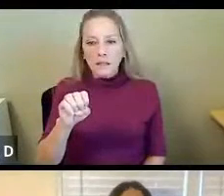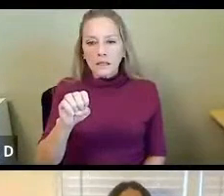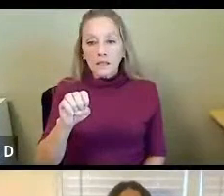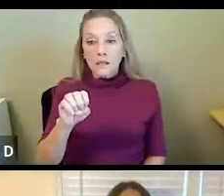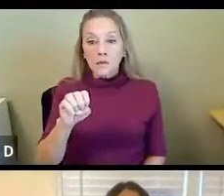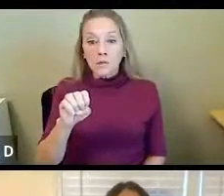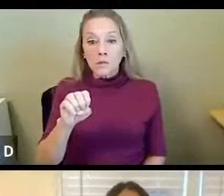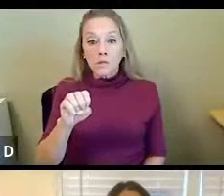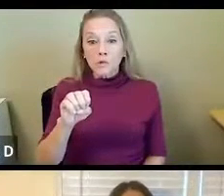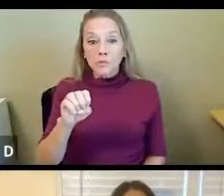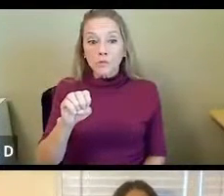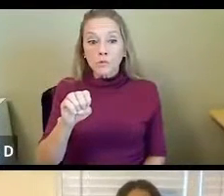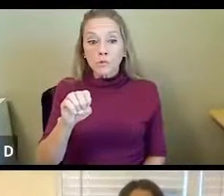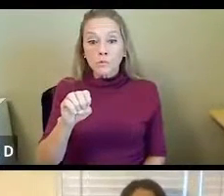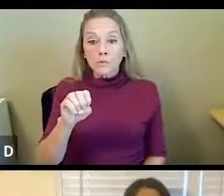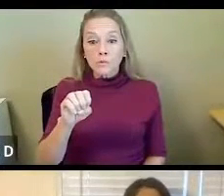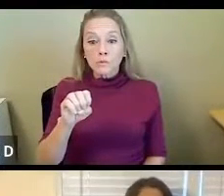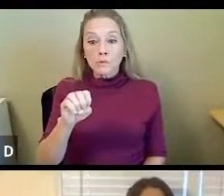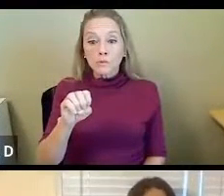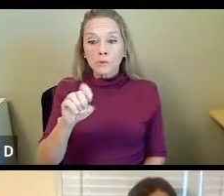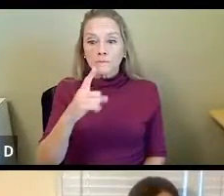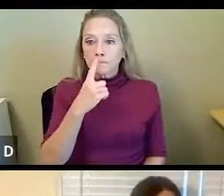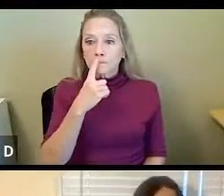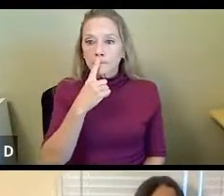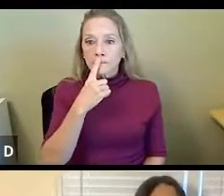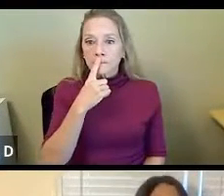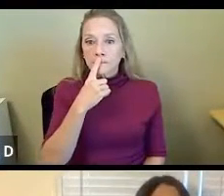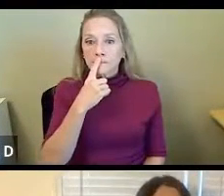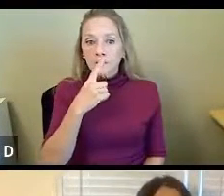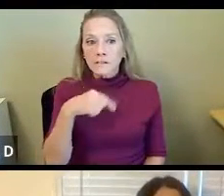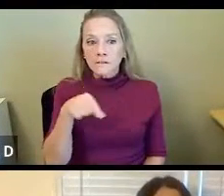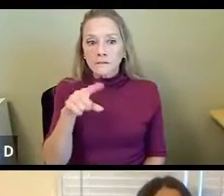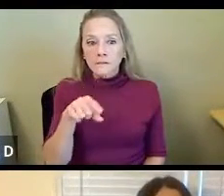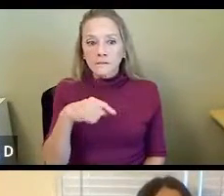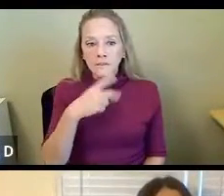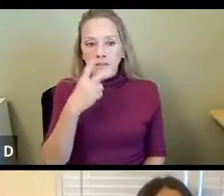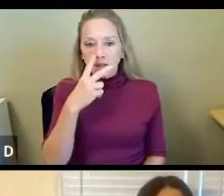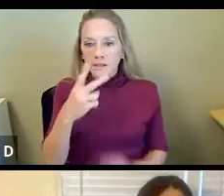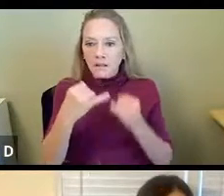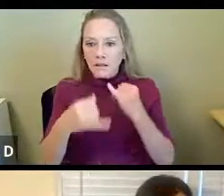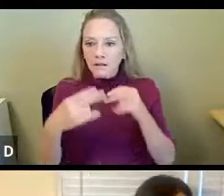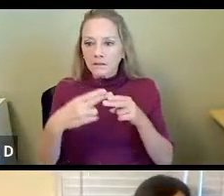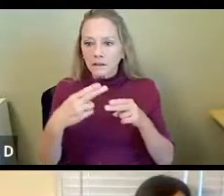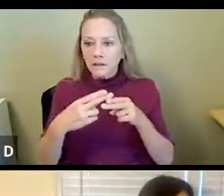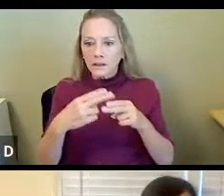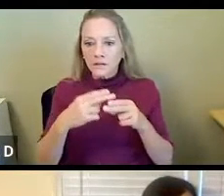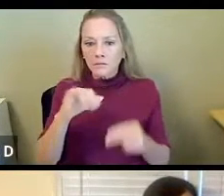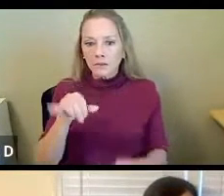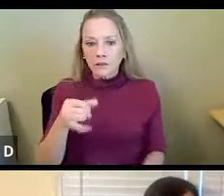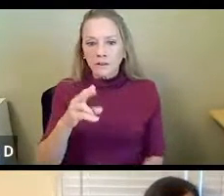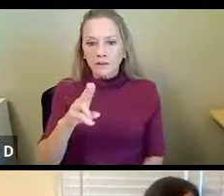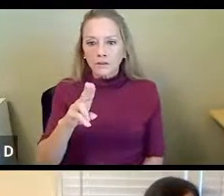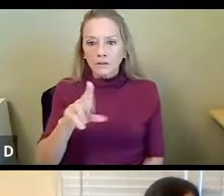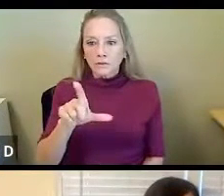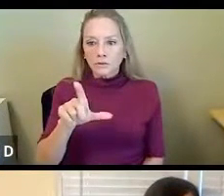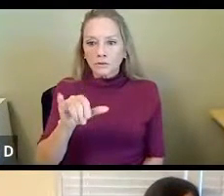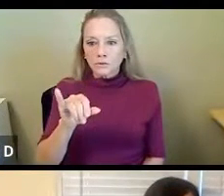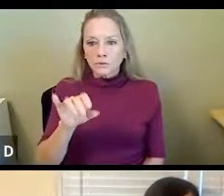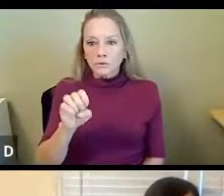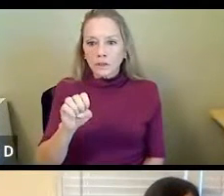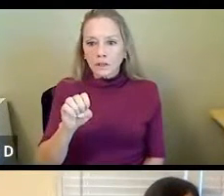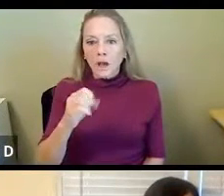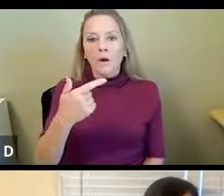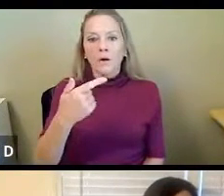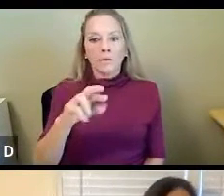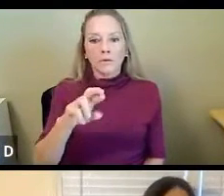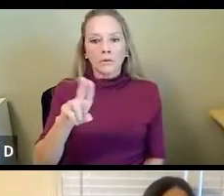can turn your video on and your mic on and provide your name and address, and you have 3 minutes.